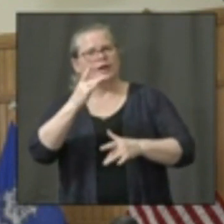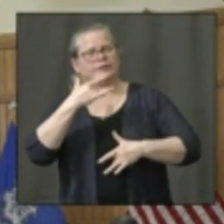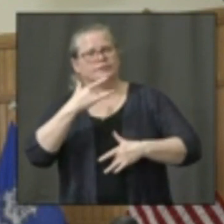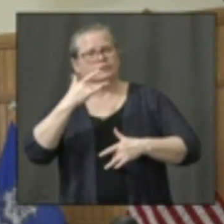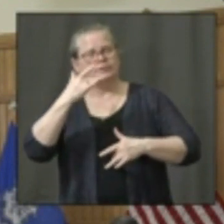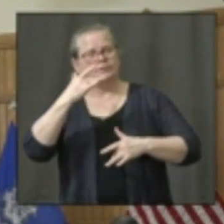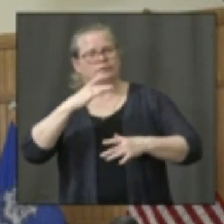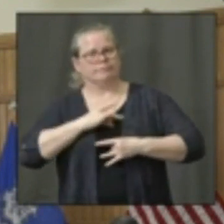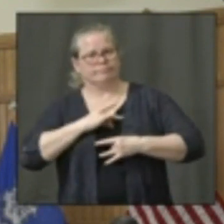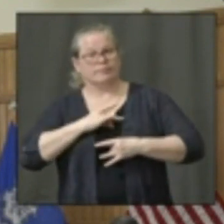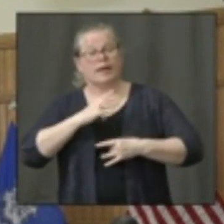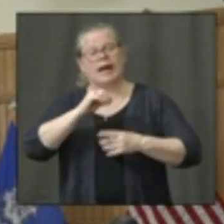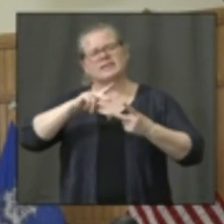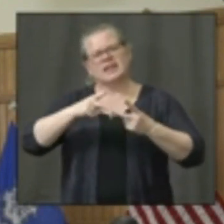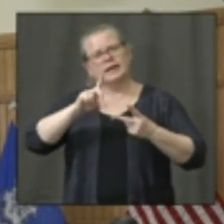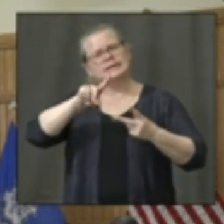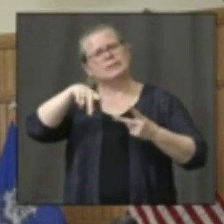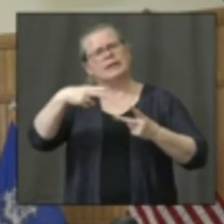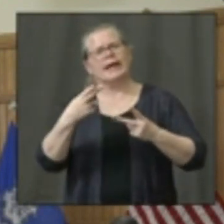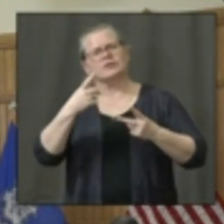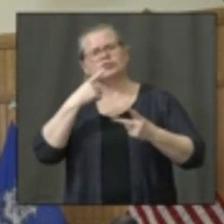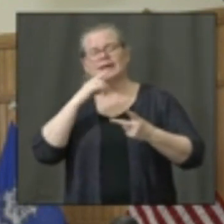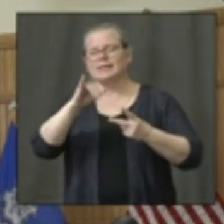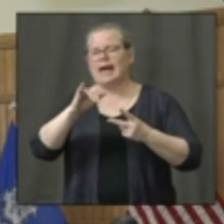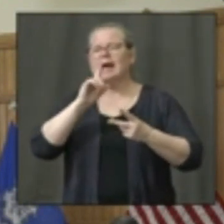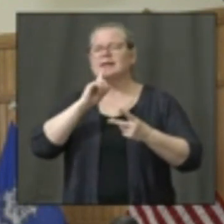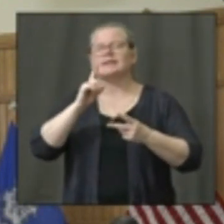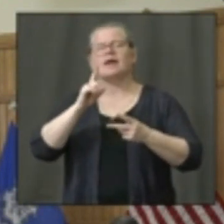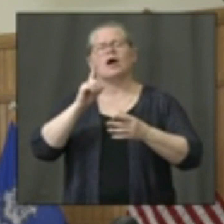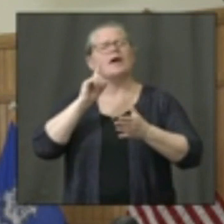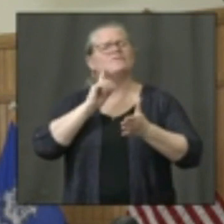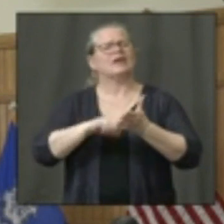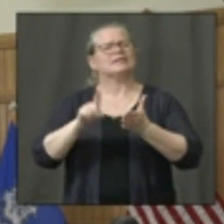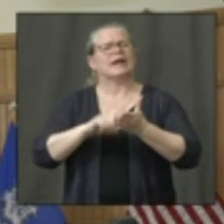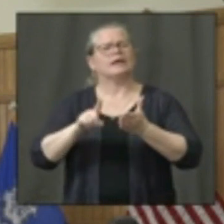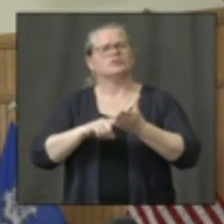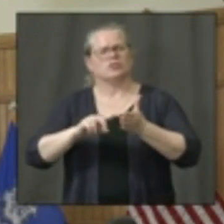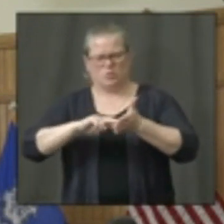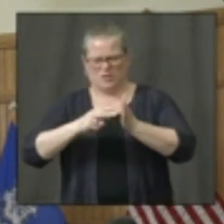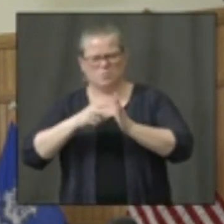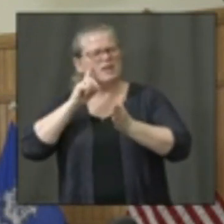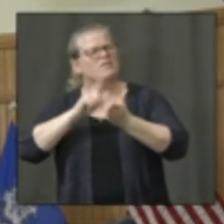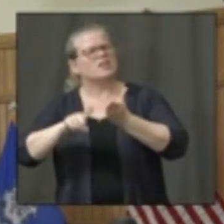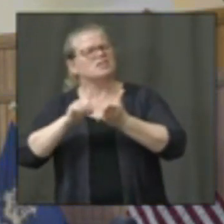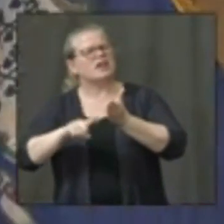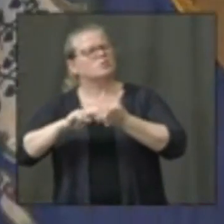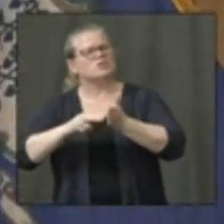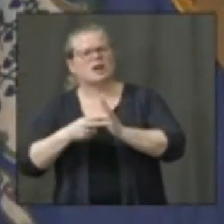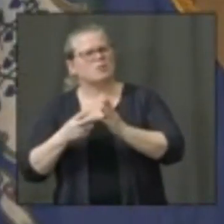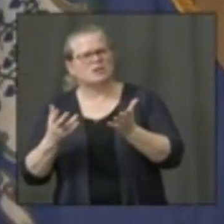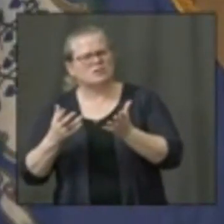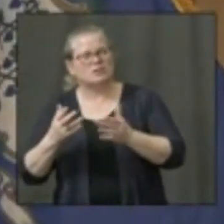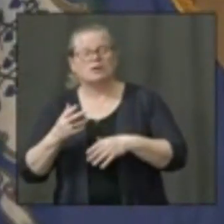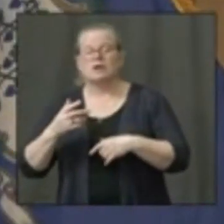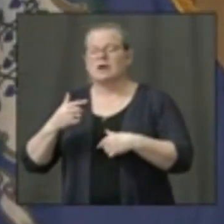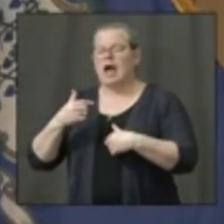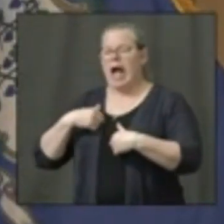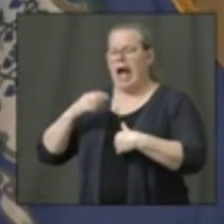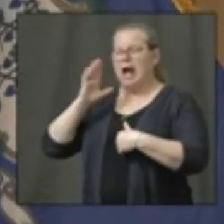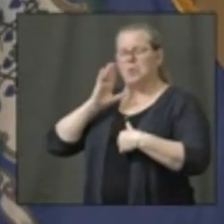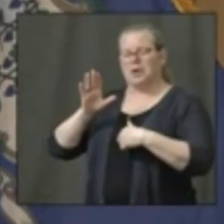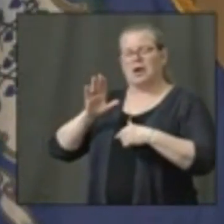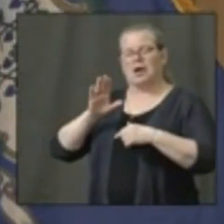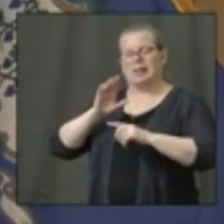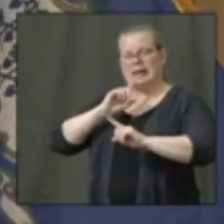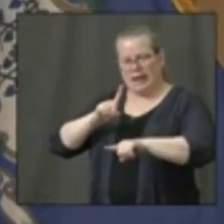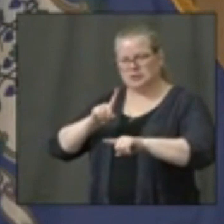under investigation. What exactly does under investigation mean? I'm gonna start and hand that over to Josh, but first